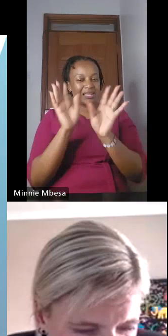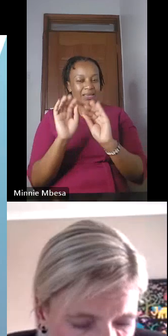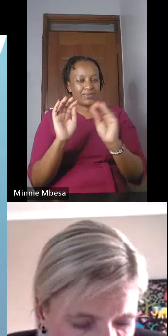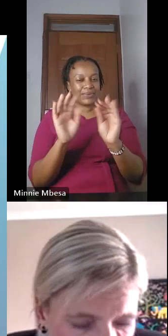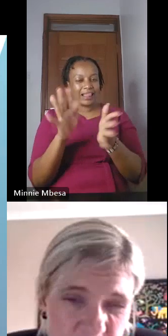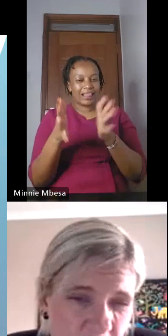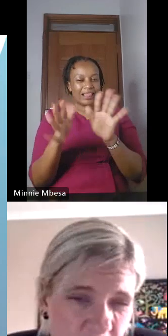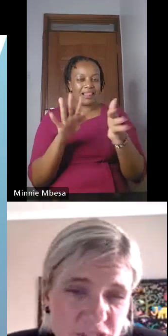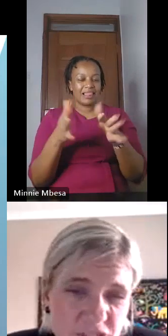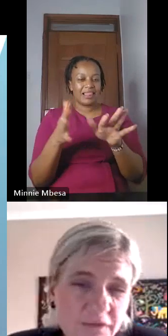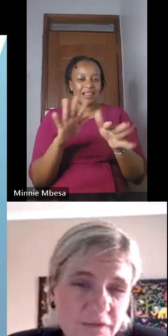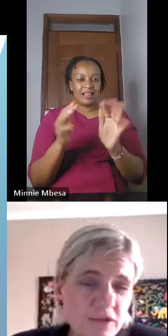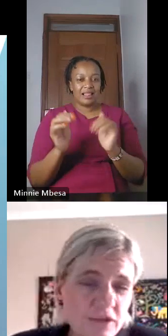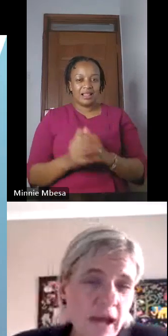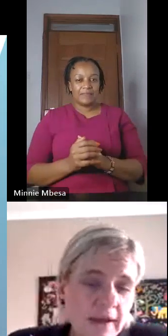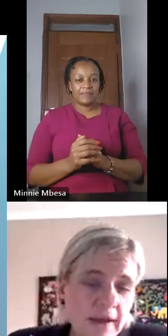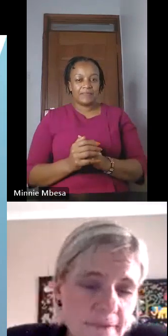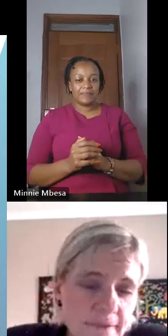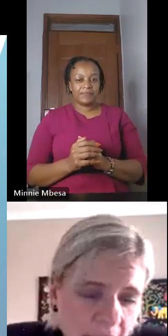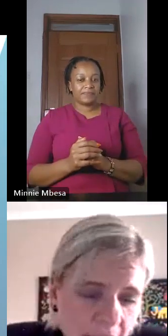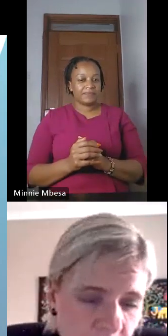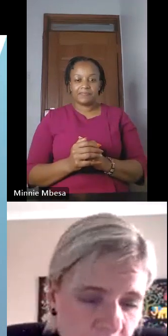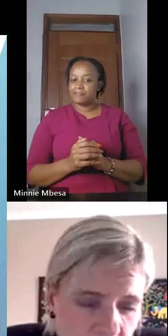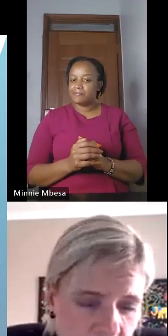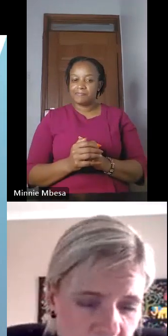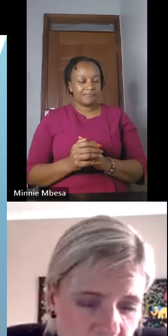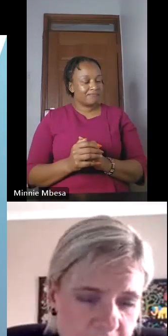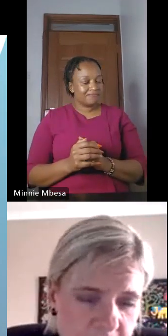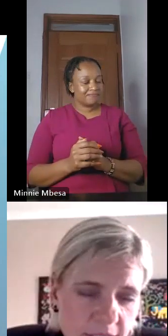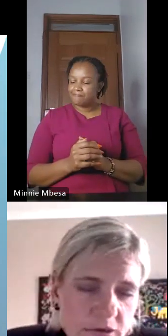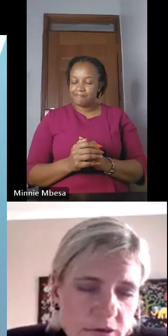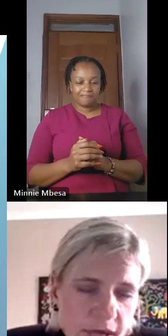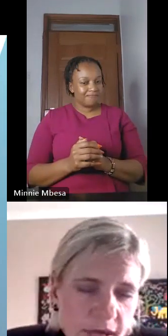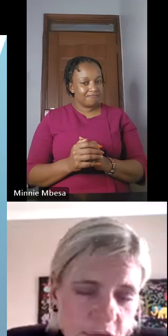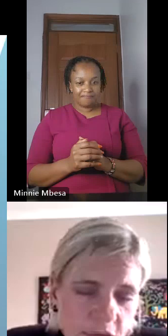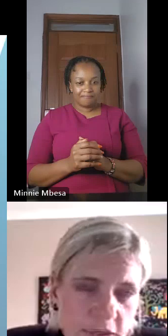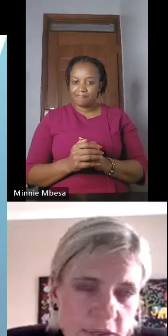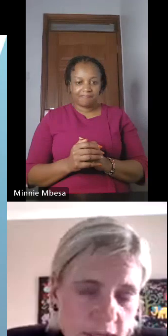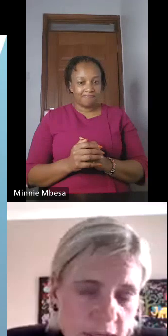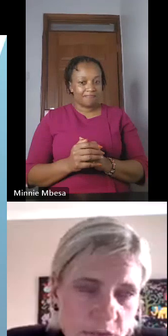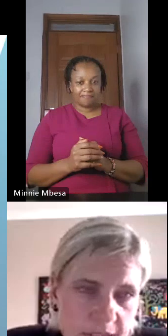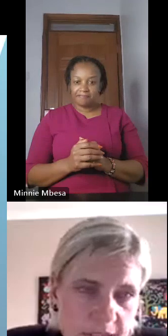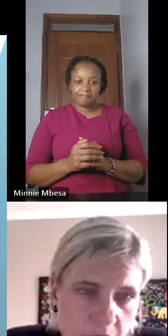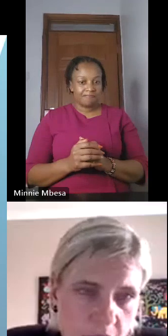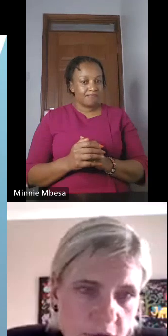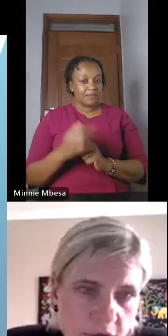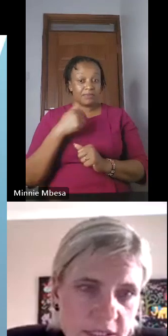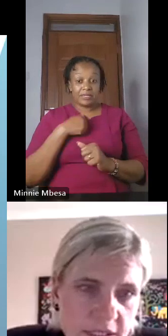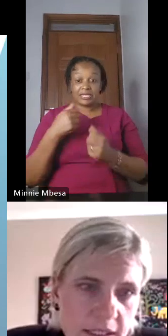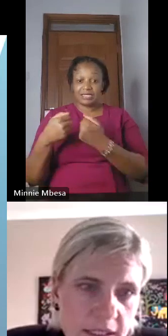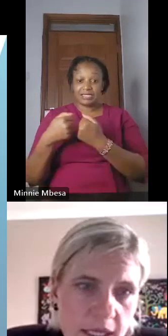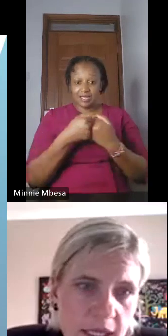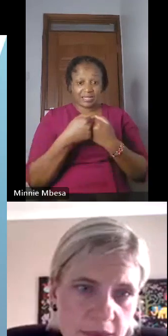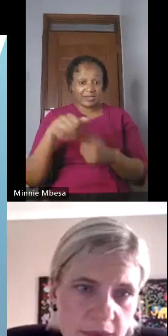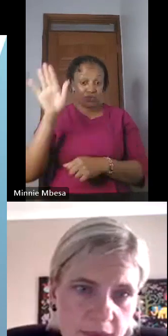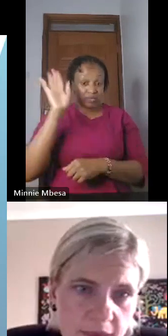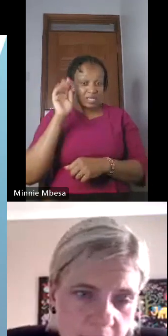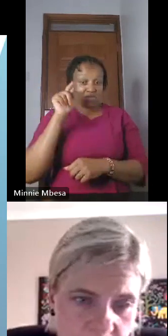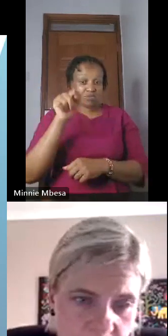typed, but it can't be typed. Sorry, Jennifer, I'm really struggling to hear you. I heard that you were